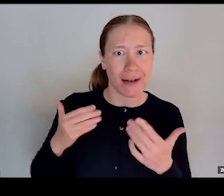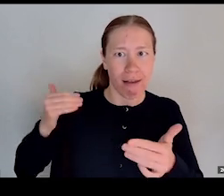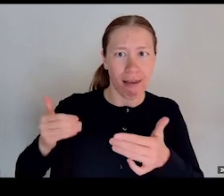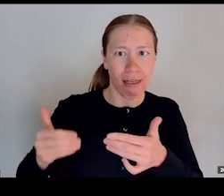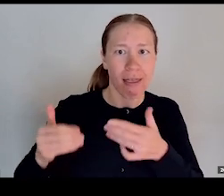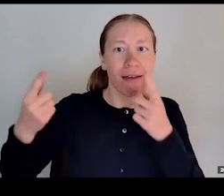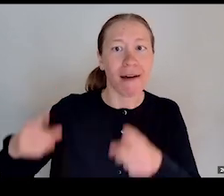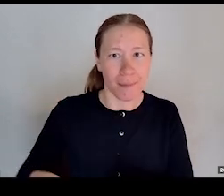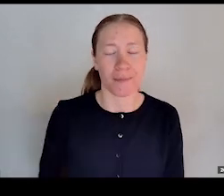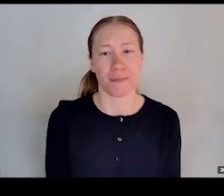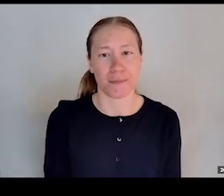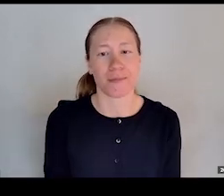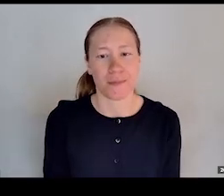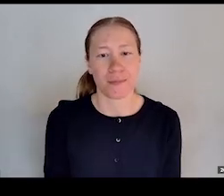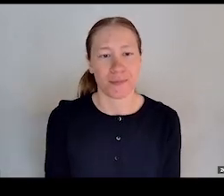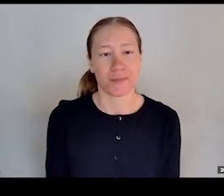arrives.